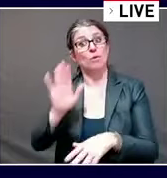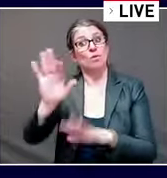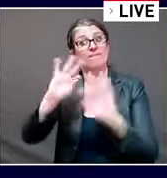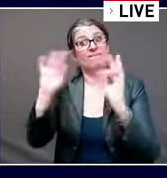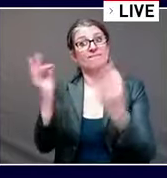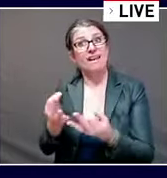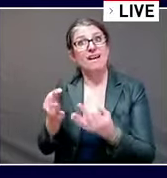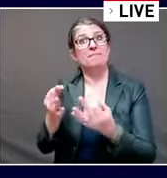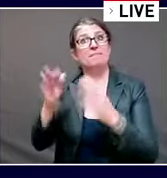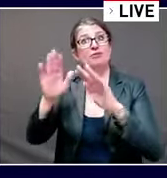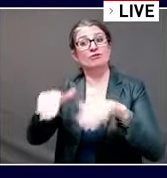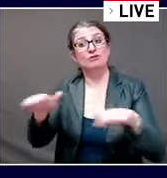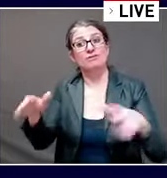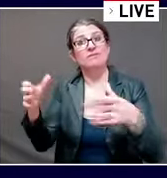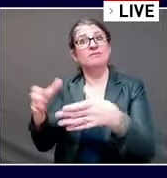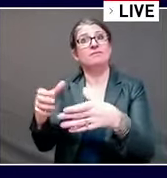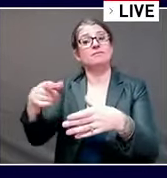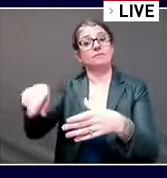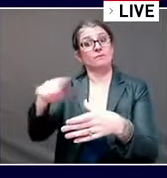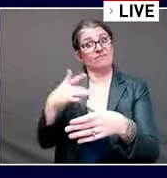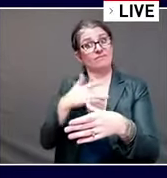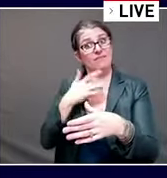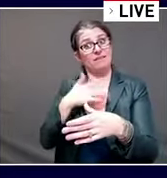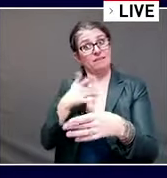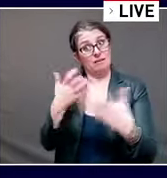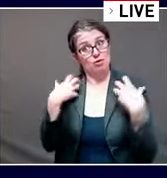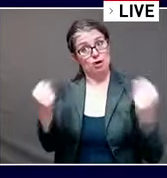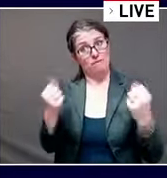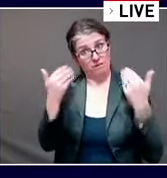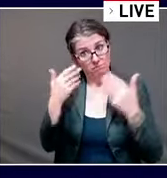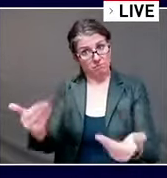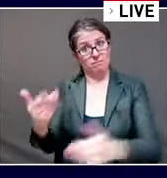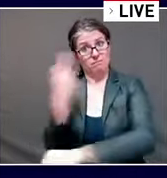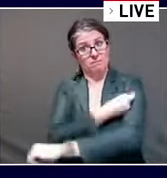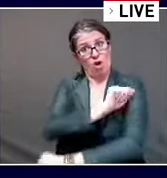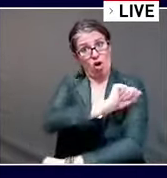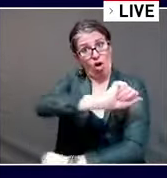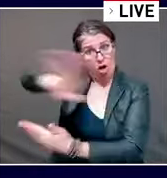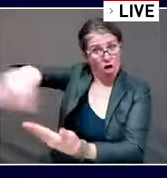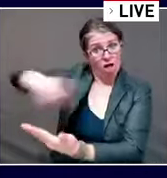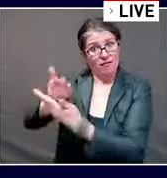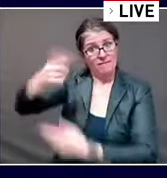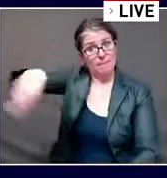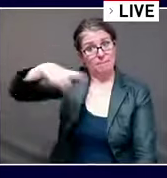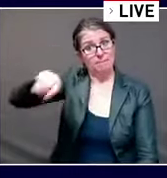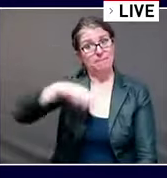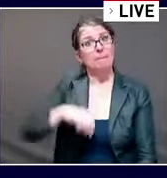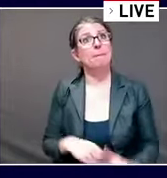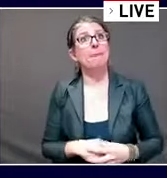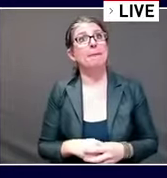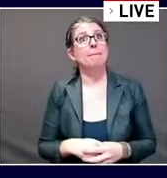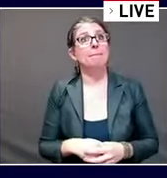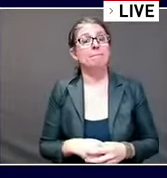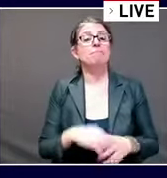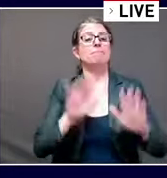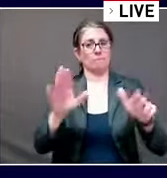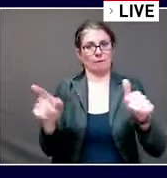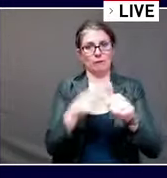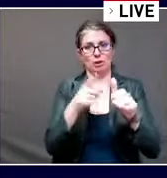Great, thanks for that question, Hannah. Here's what I'm going to be looking out for. The first is I want to know what the